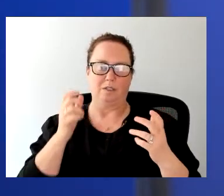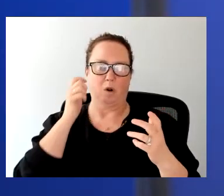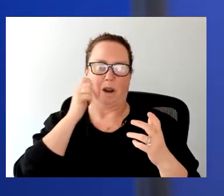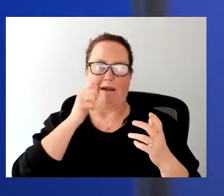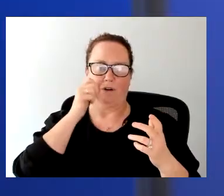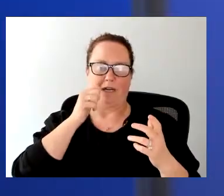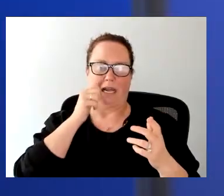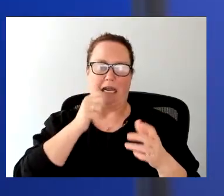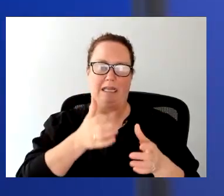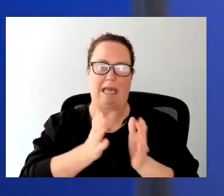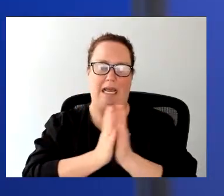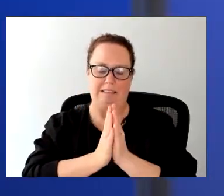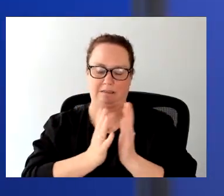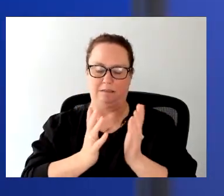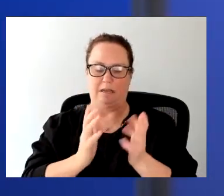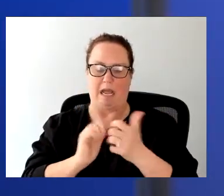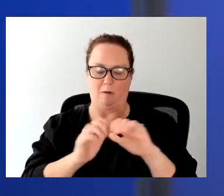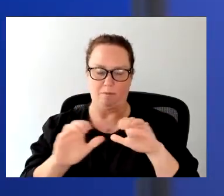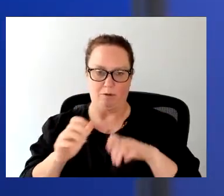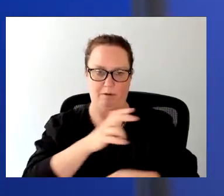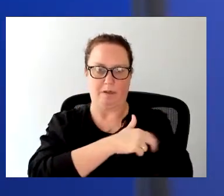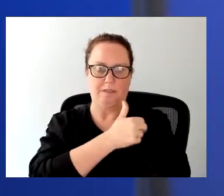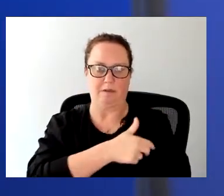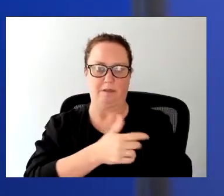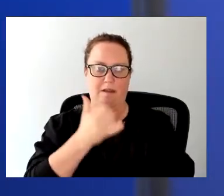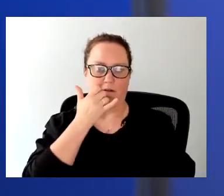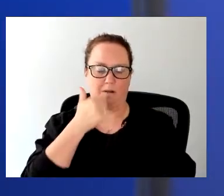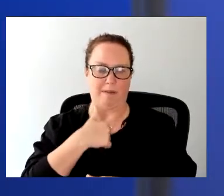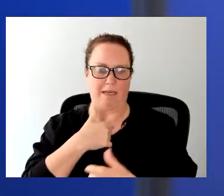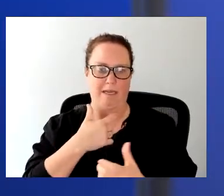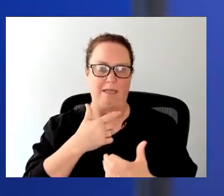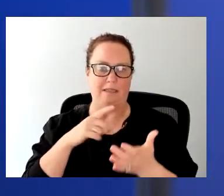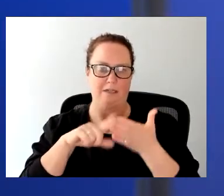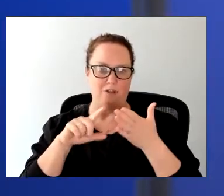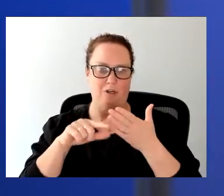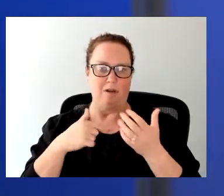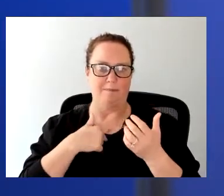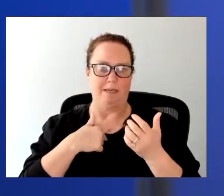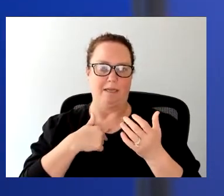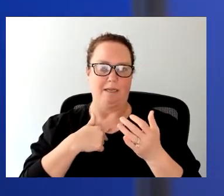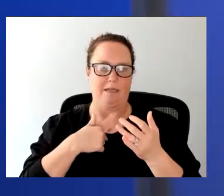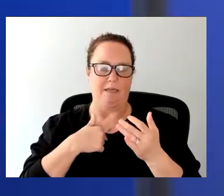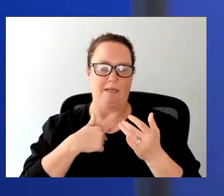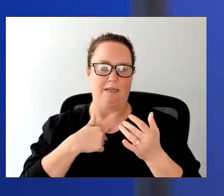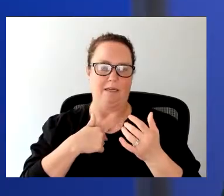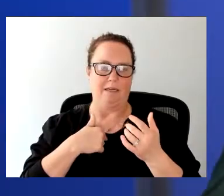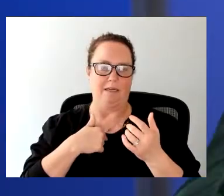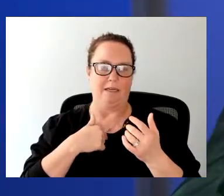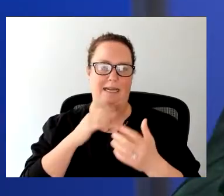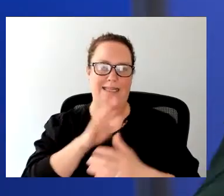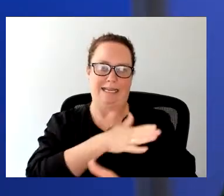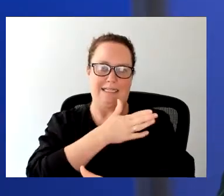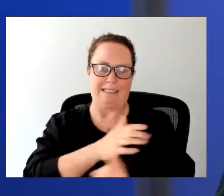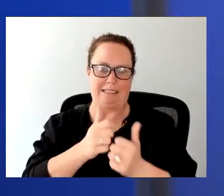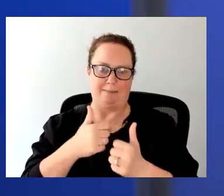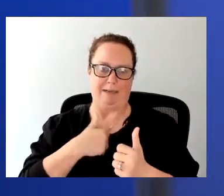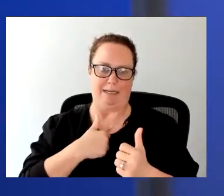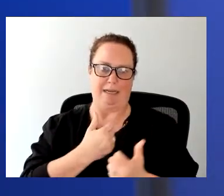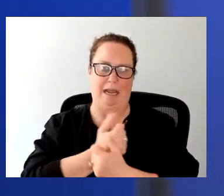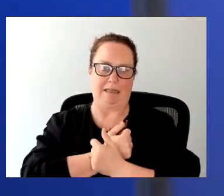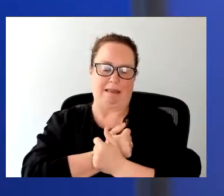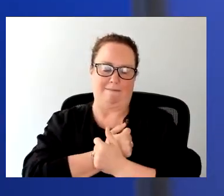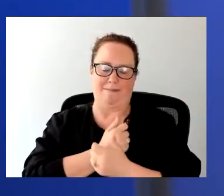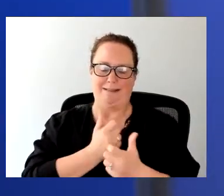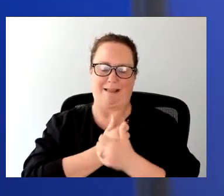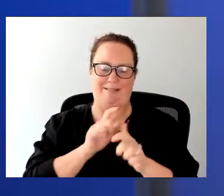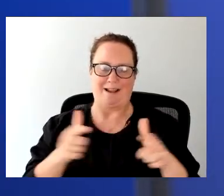me. When I'm in the hospital, they call on me, they check on me, and they sing to me because that's my love language.